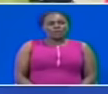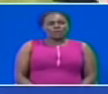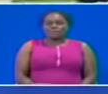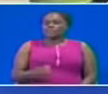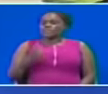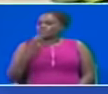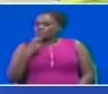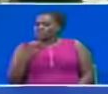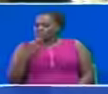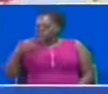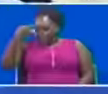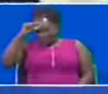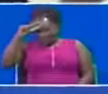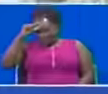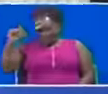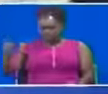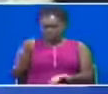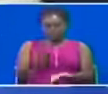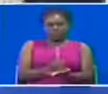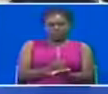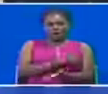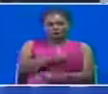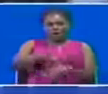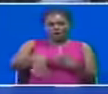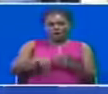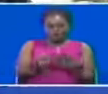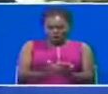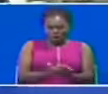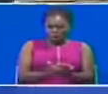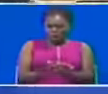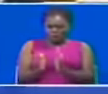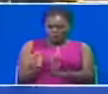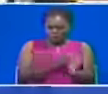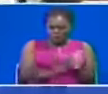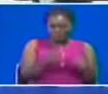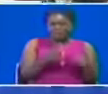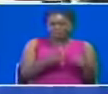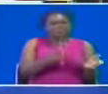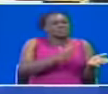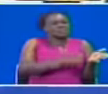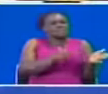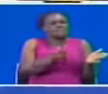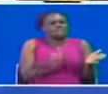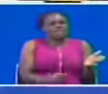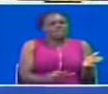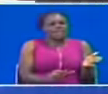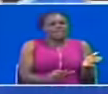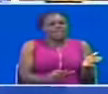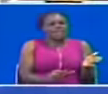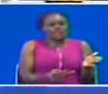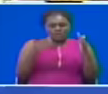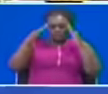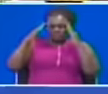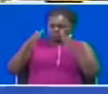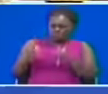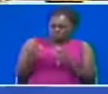On Tuesday, the government had employed nearly all tricks in the book, only to be beaten hands down by a vigilant and